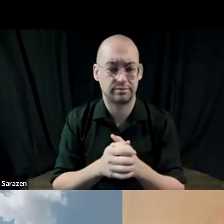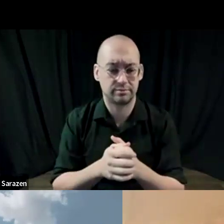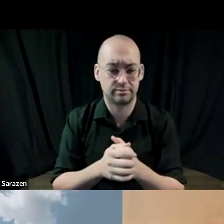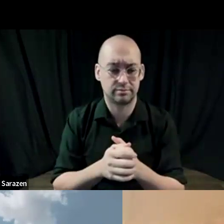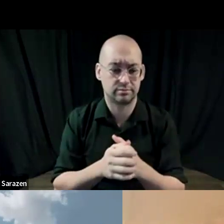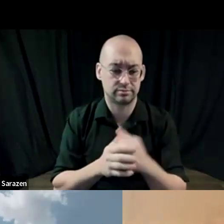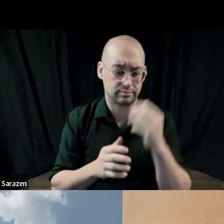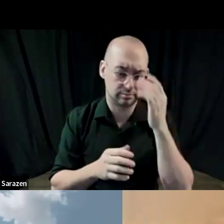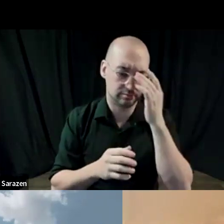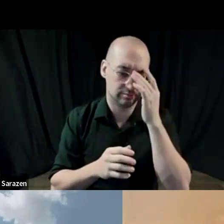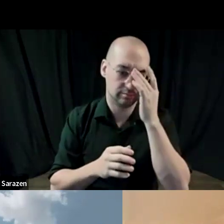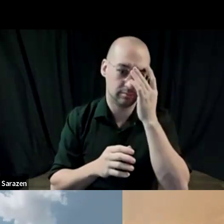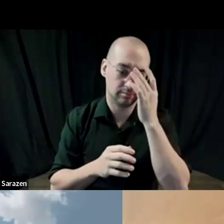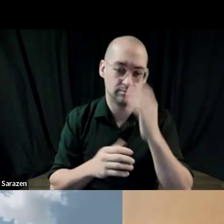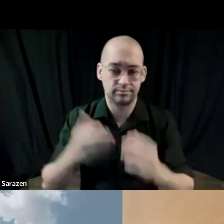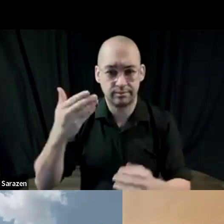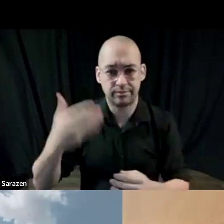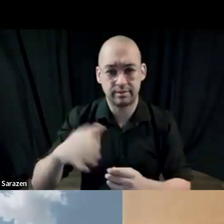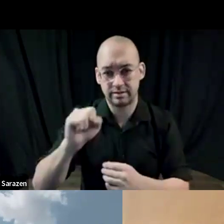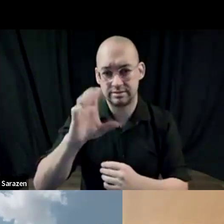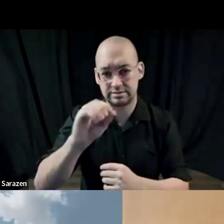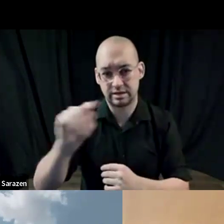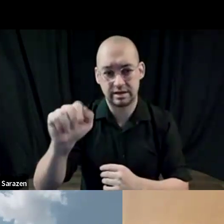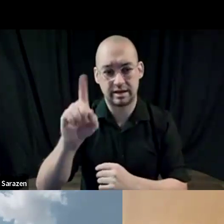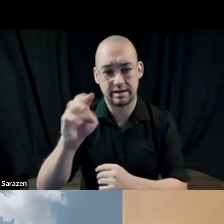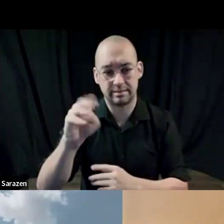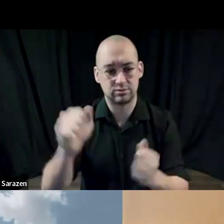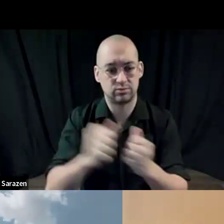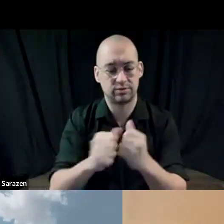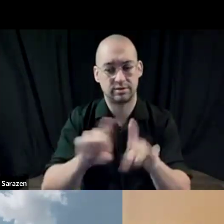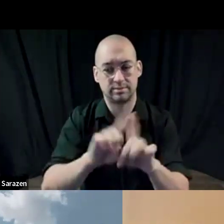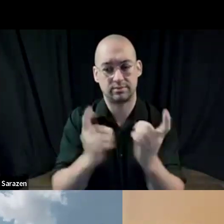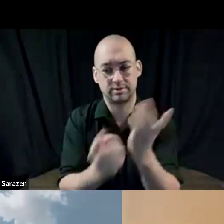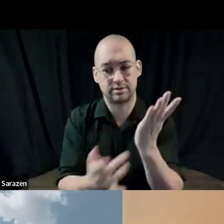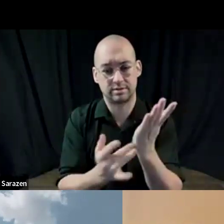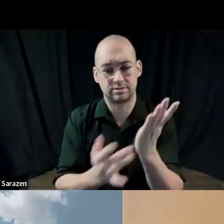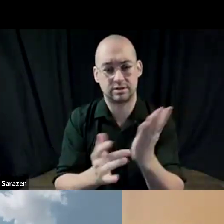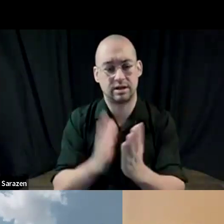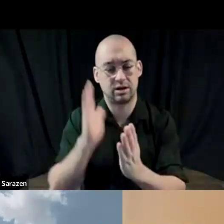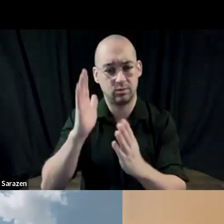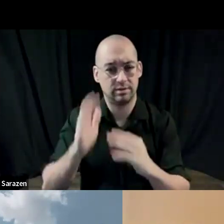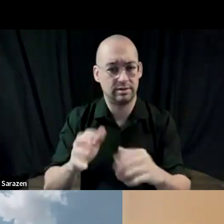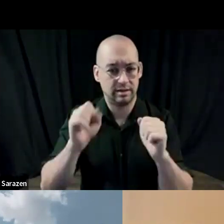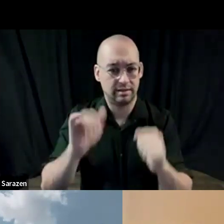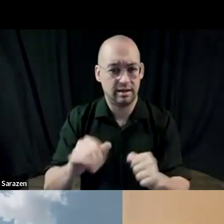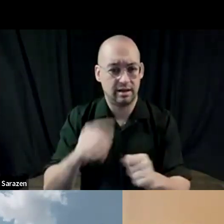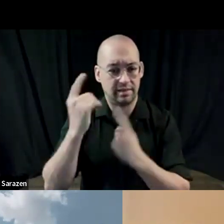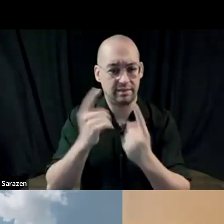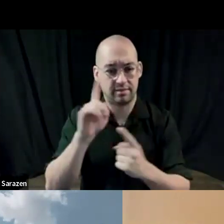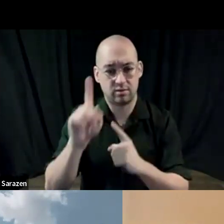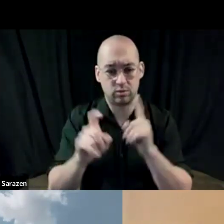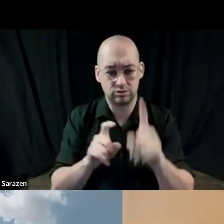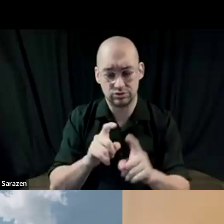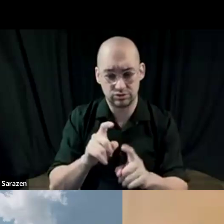Client, I'm Scott Adams here with the Department of Technology. I'll take that. I think the question that you're